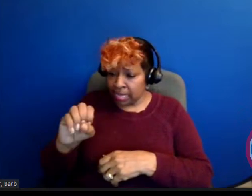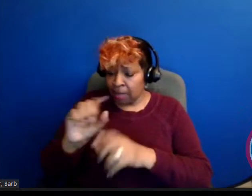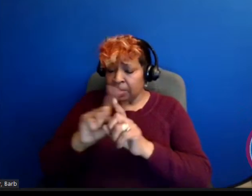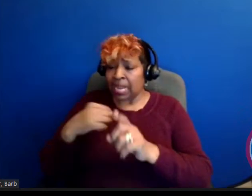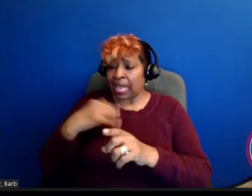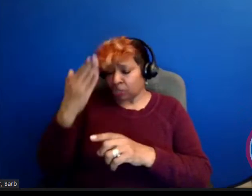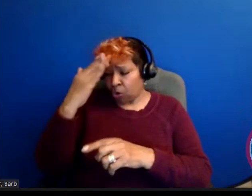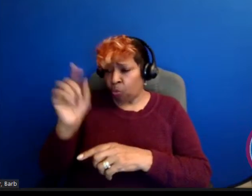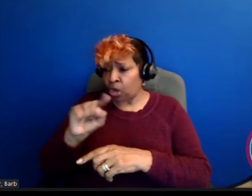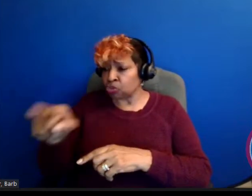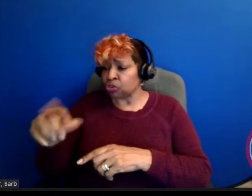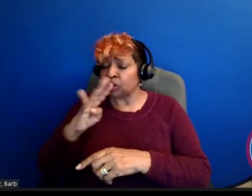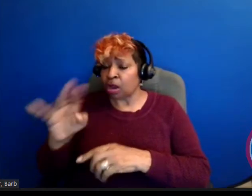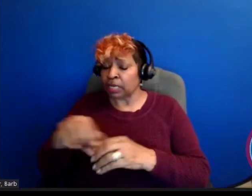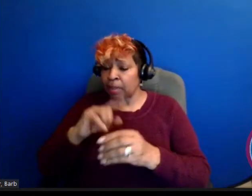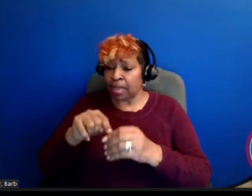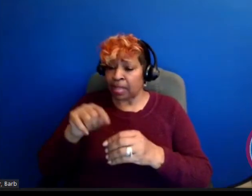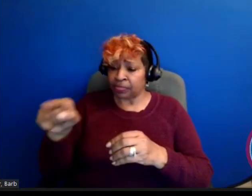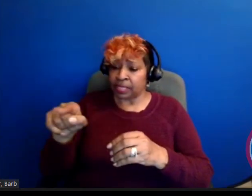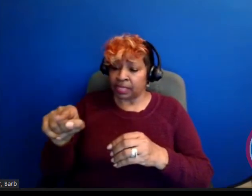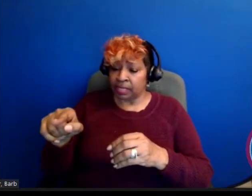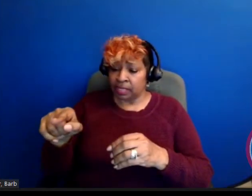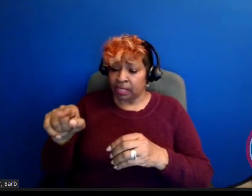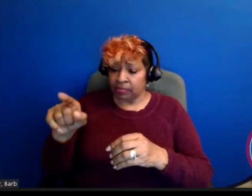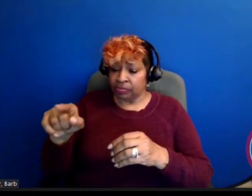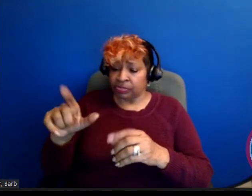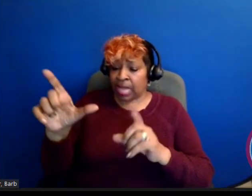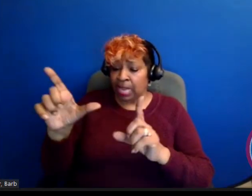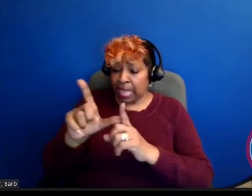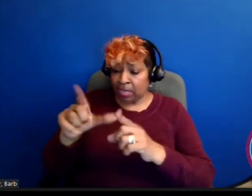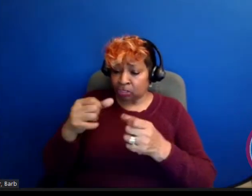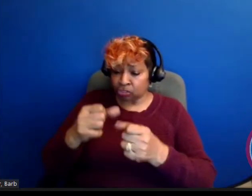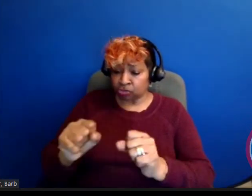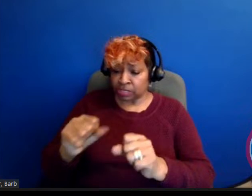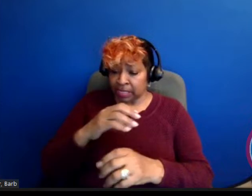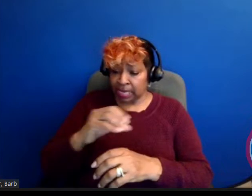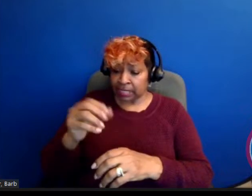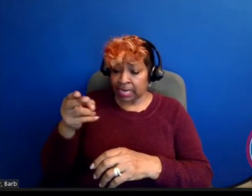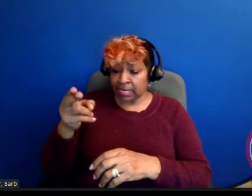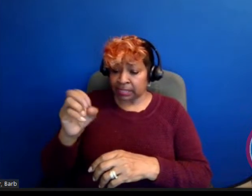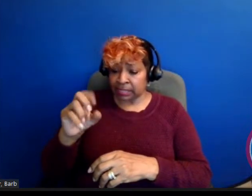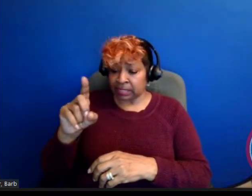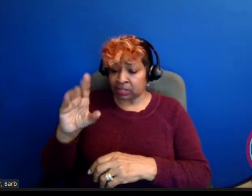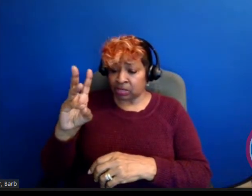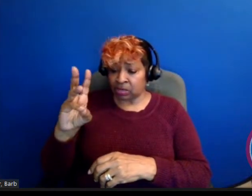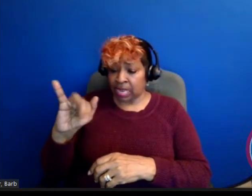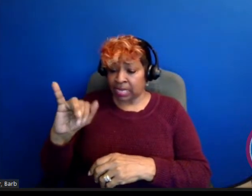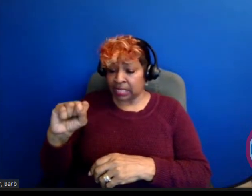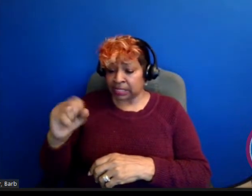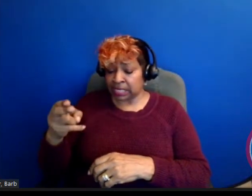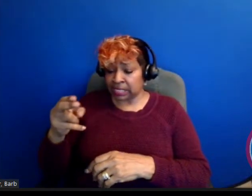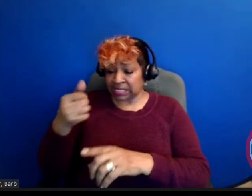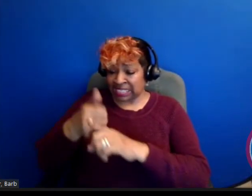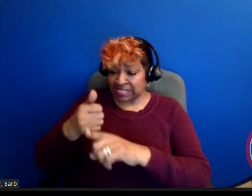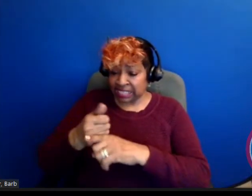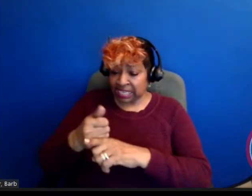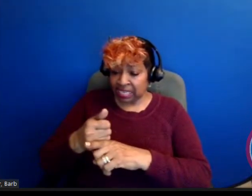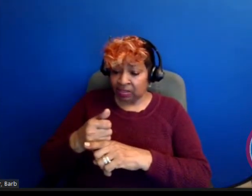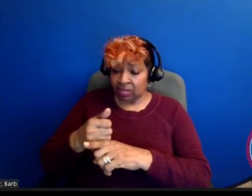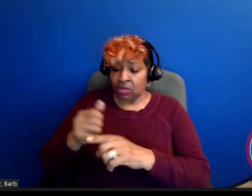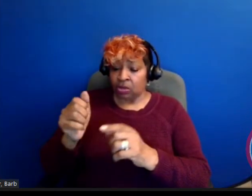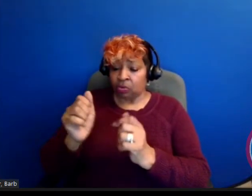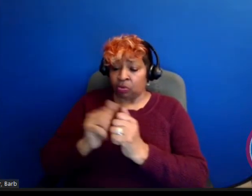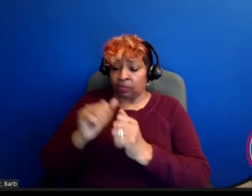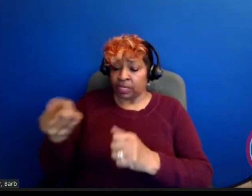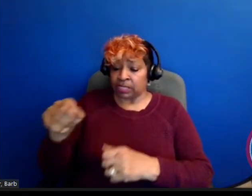about over there, the lettered streets over there and Hegewisch itself along the Calumet corridor over there. But there is, as I say, a